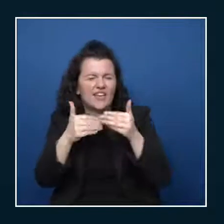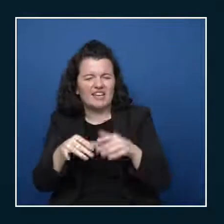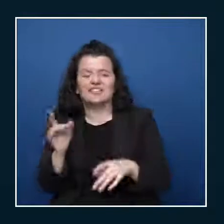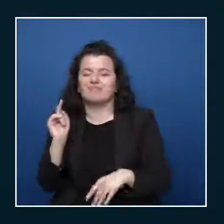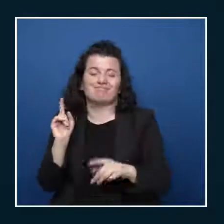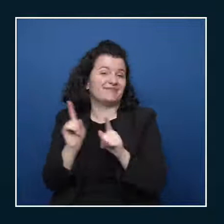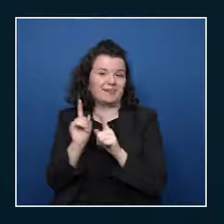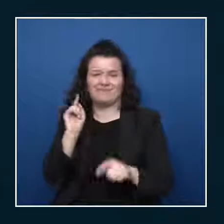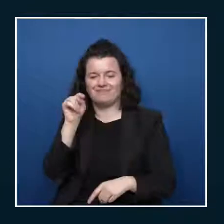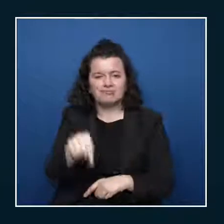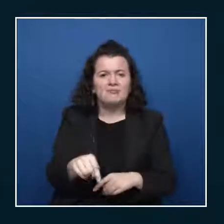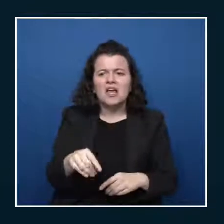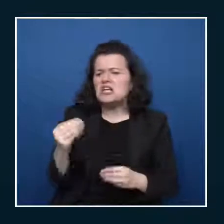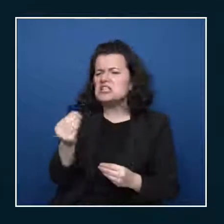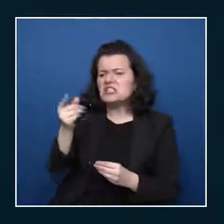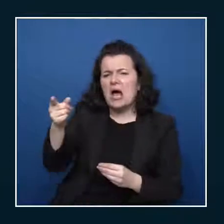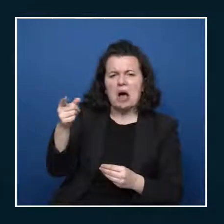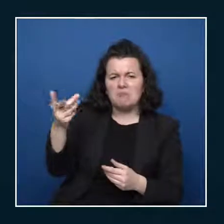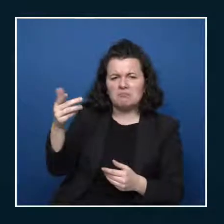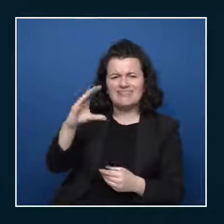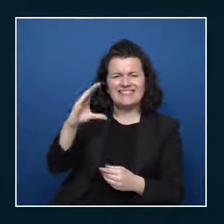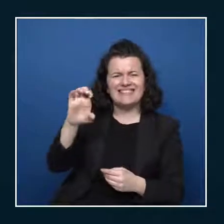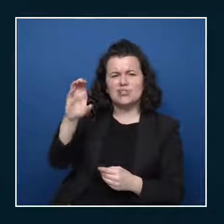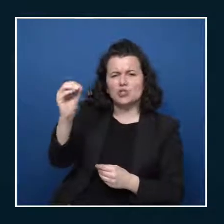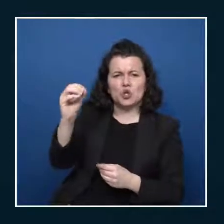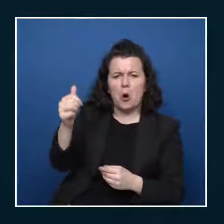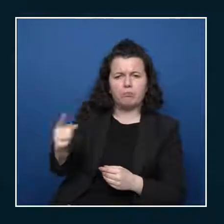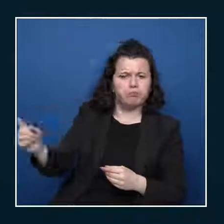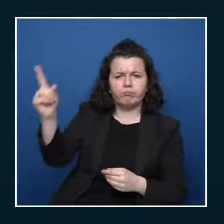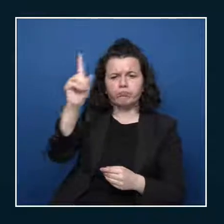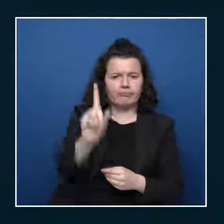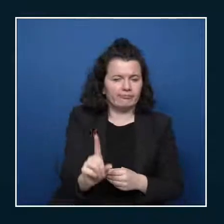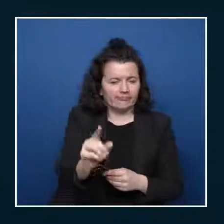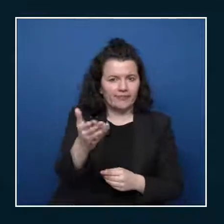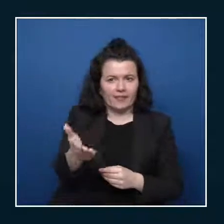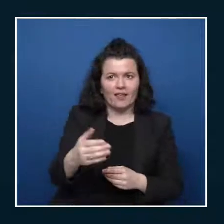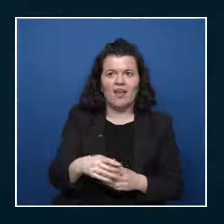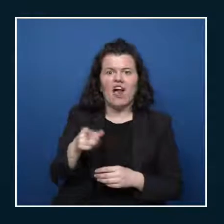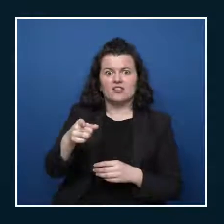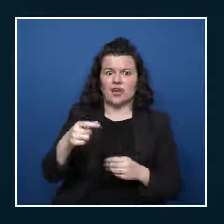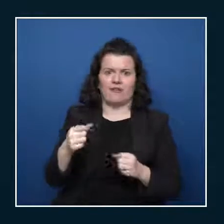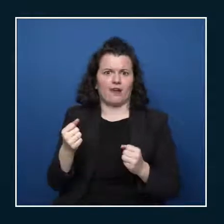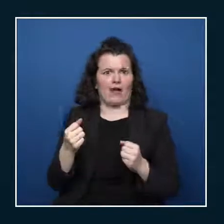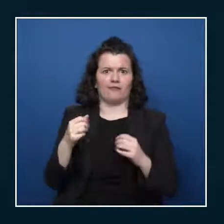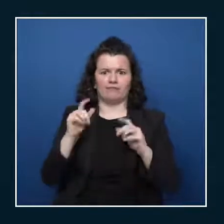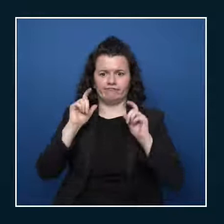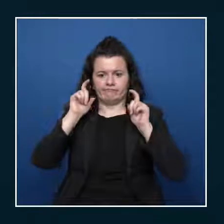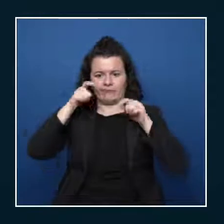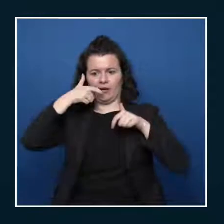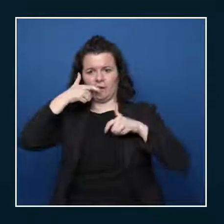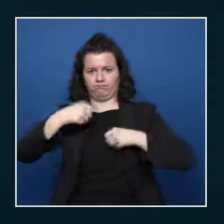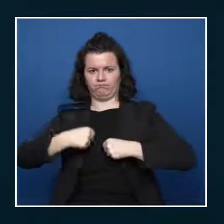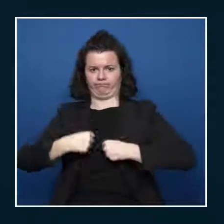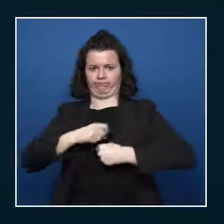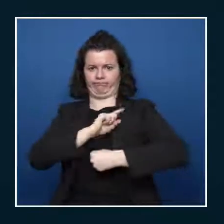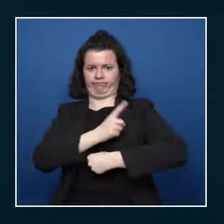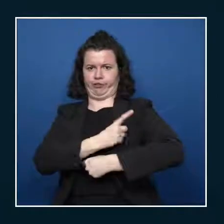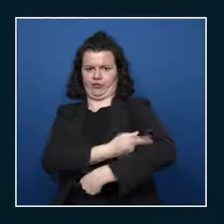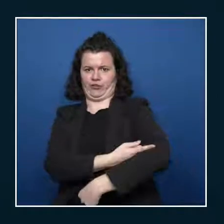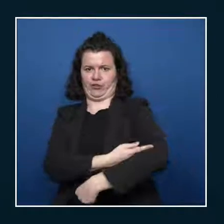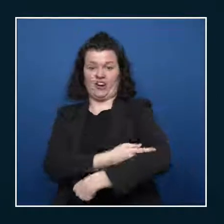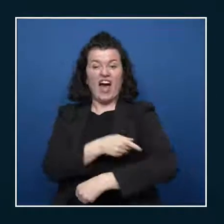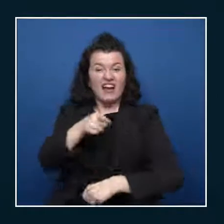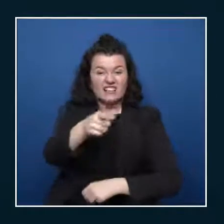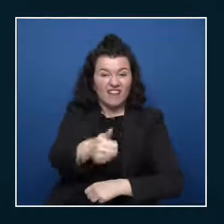CEO showed up, and it was funny because he had, like, bodyguards and stuff, and I'm like, what? That's so dumb. They're just tech CEOs. I'm like,